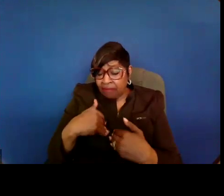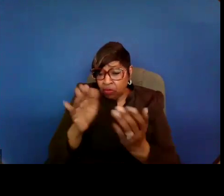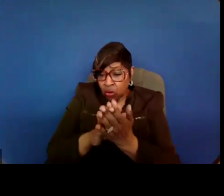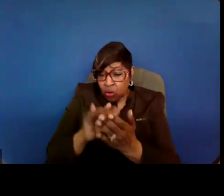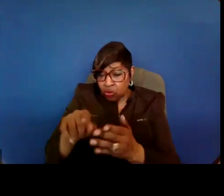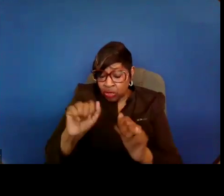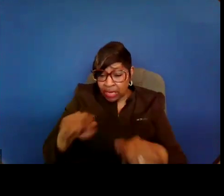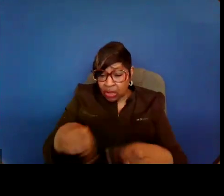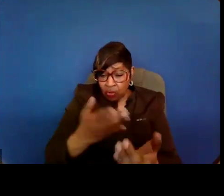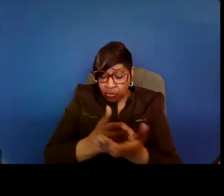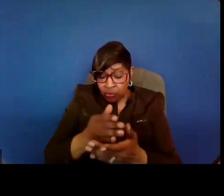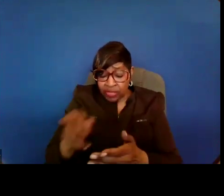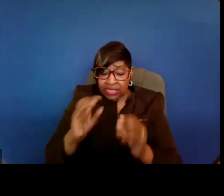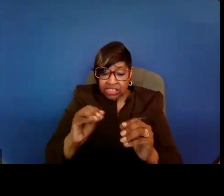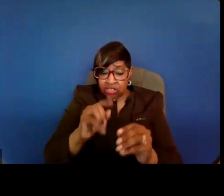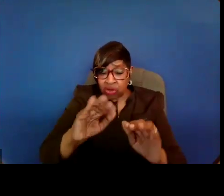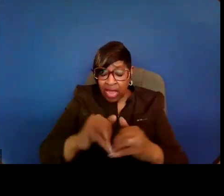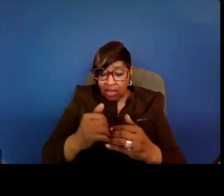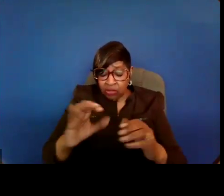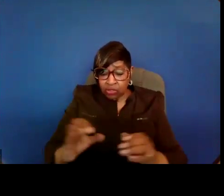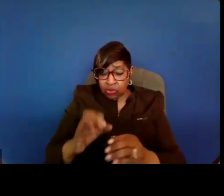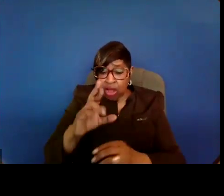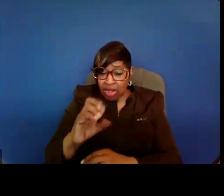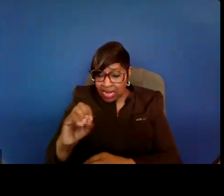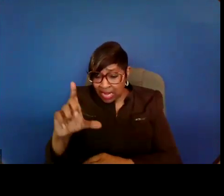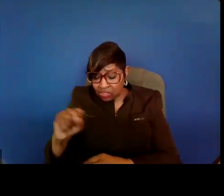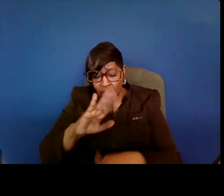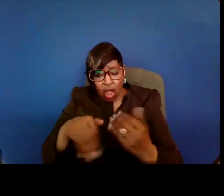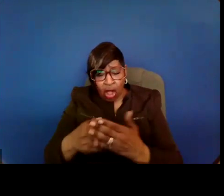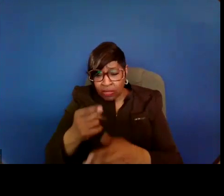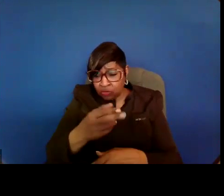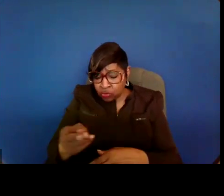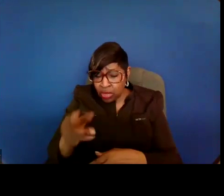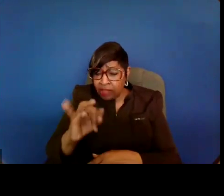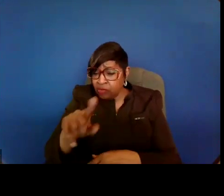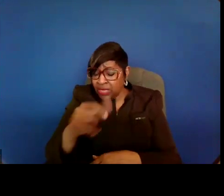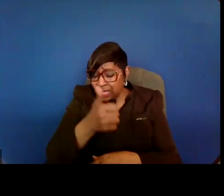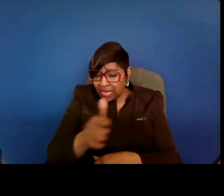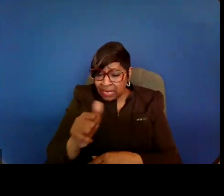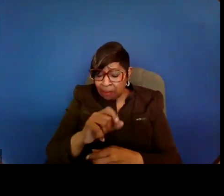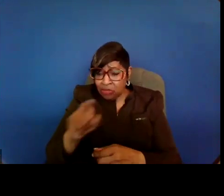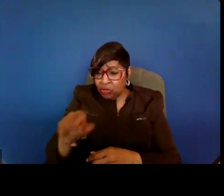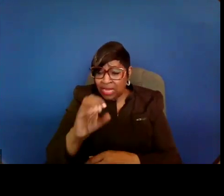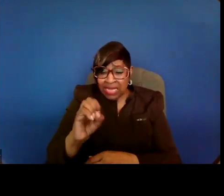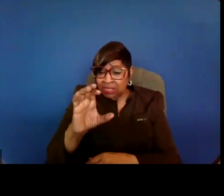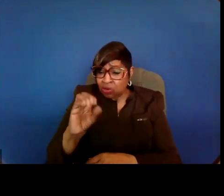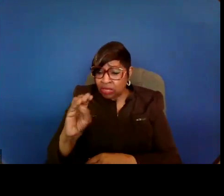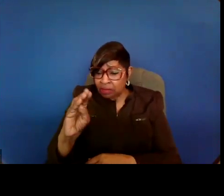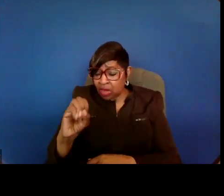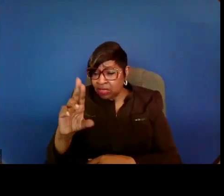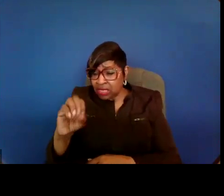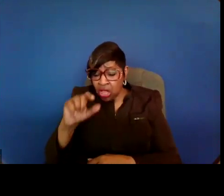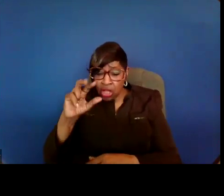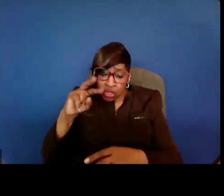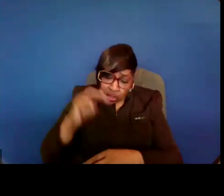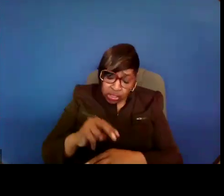they'll teach you how to do reels, and there's all these resources. So if you're in any particular platform, if you're e-commerce, look at those resources,